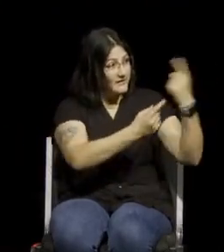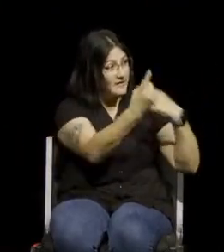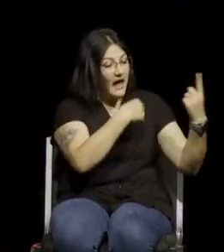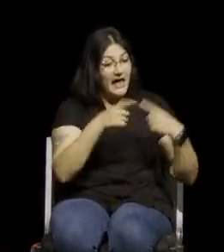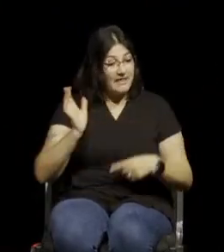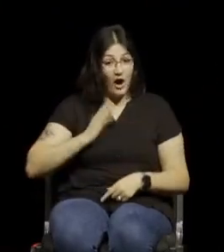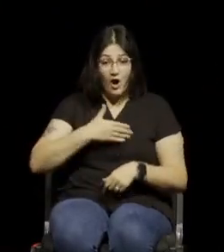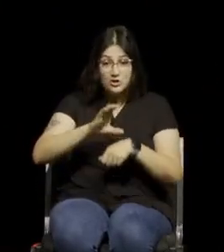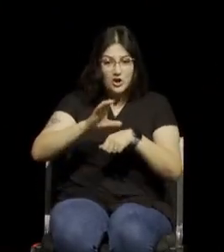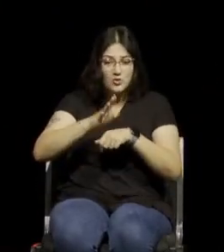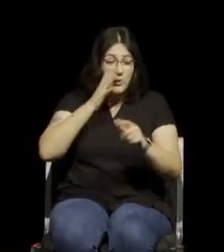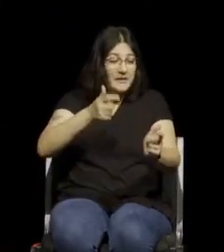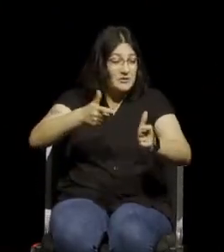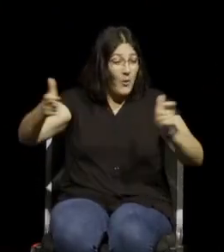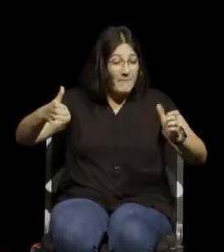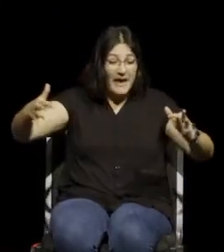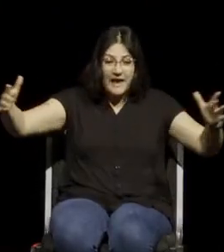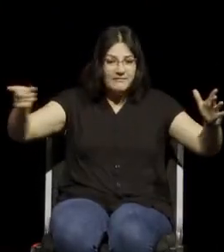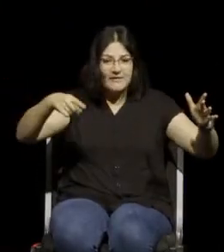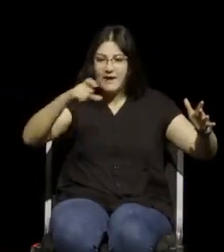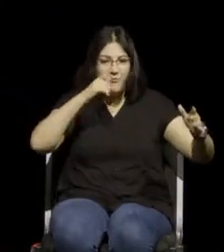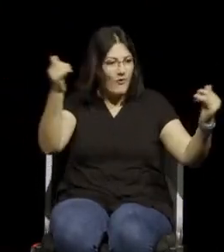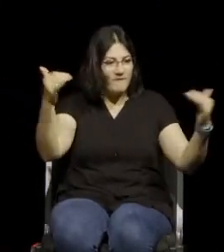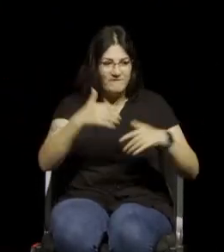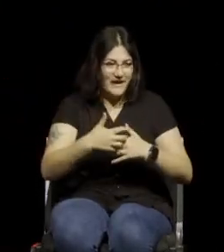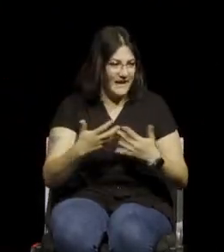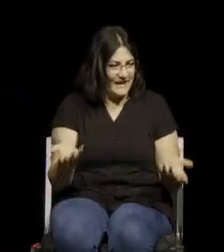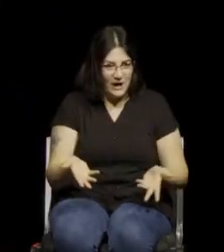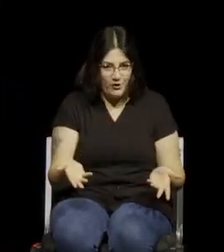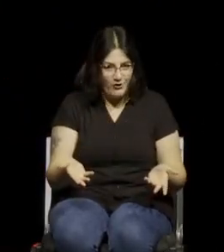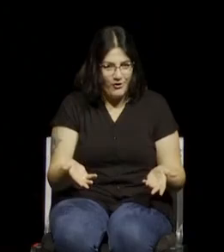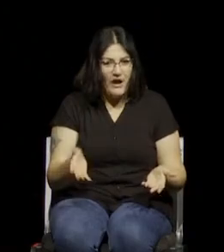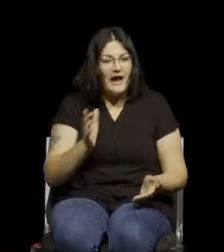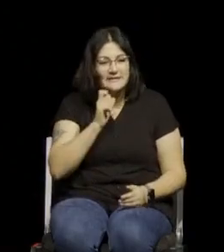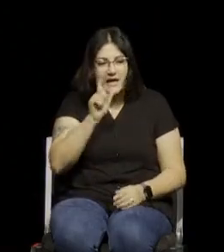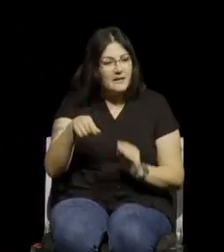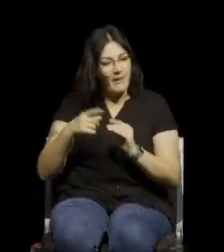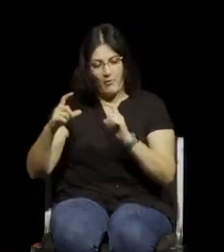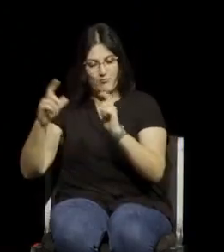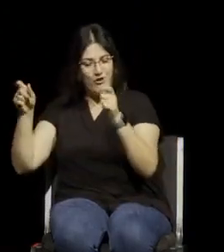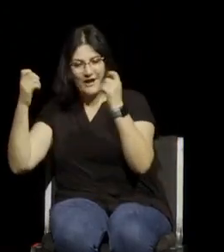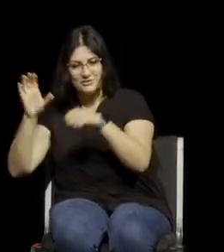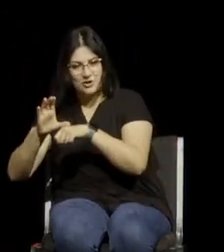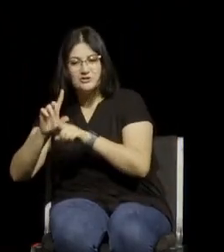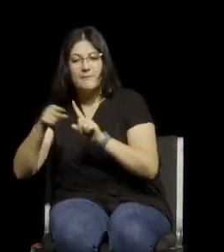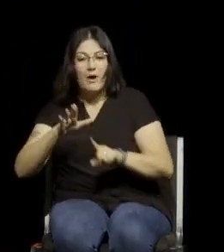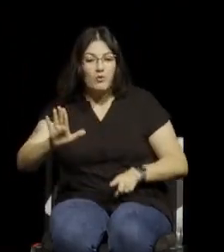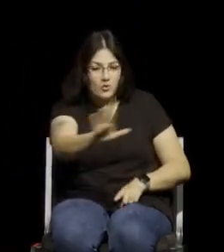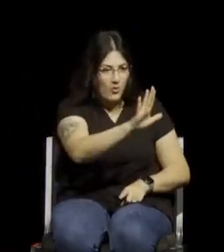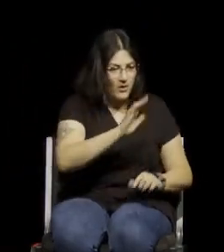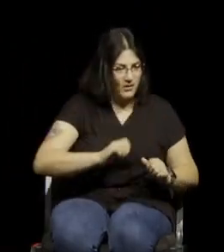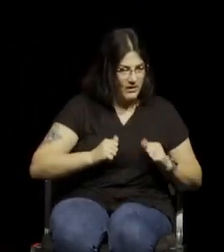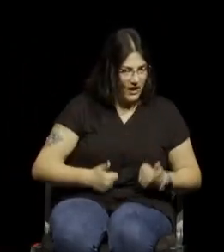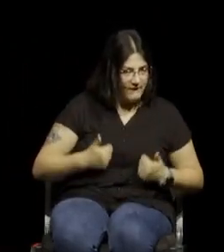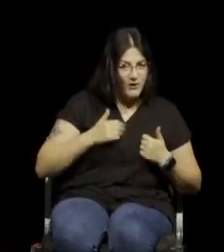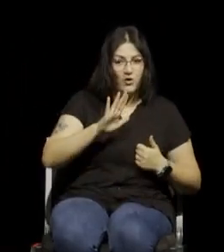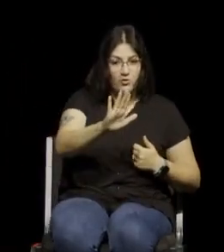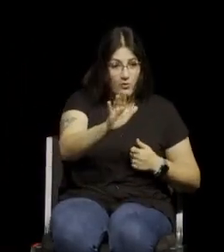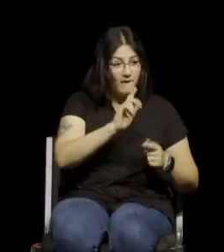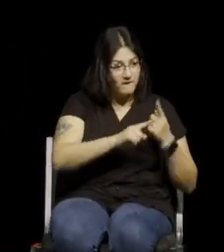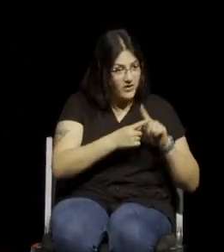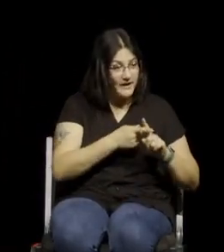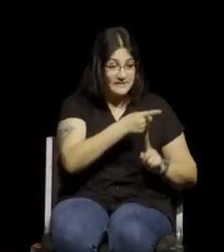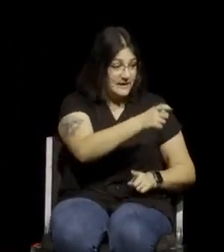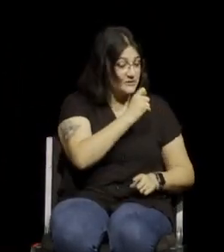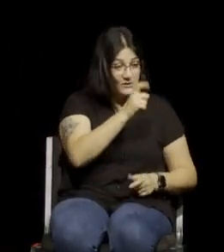room. It is not about Praise Church. It is about your lost people in your life coming to salvation.